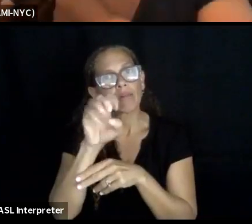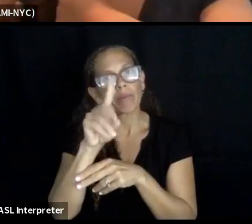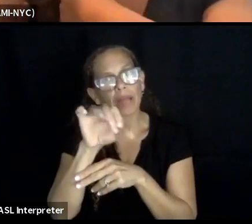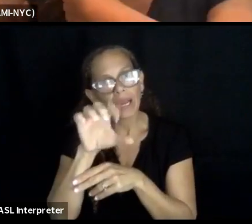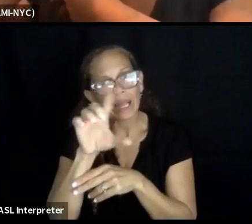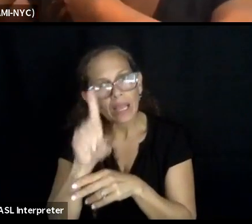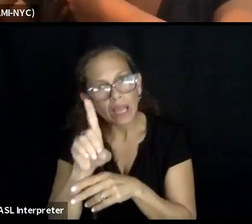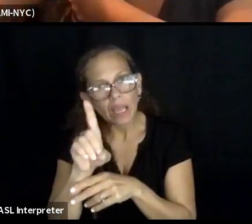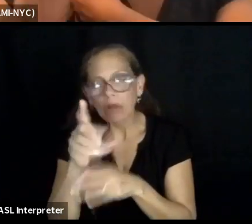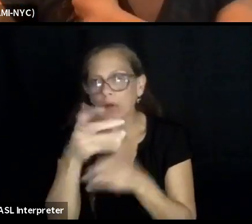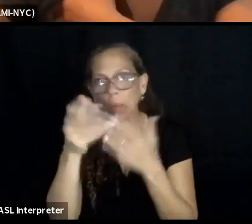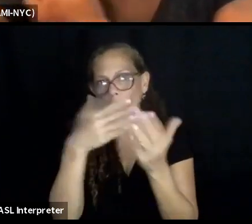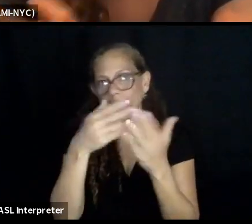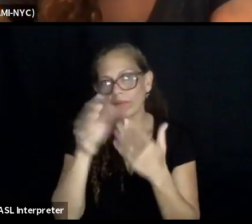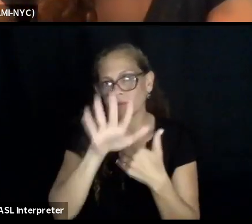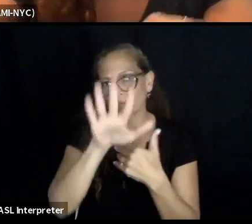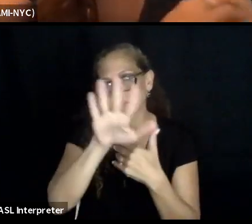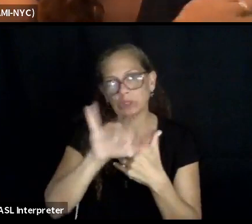Medicare or whatever your